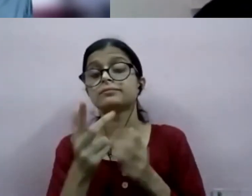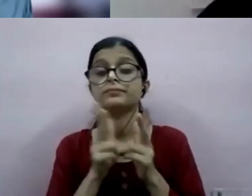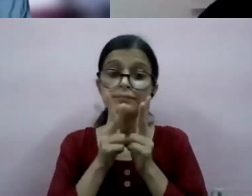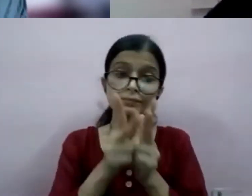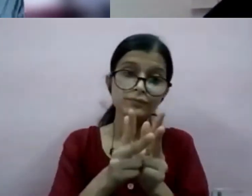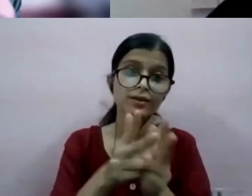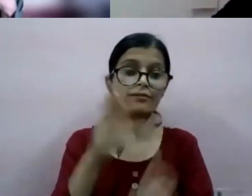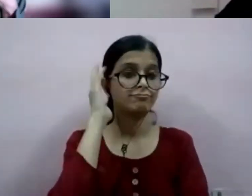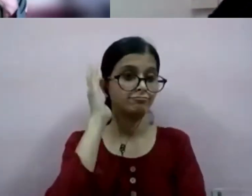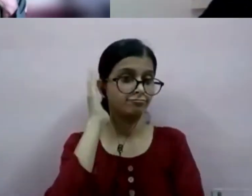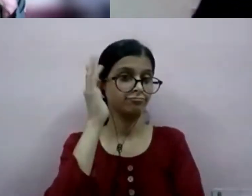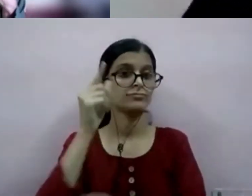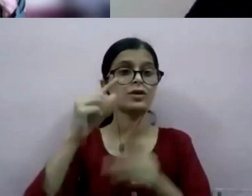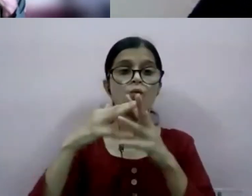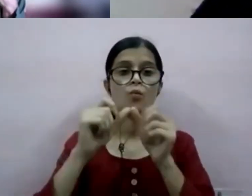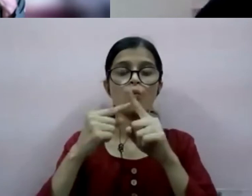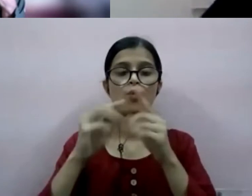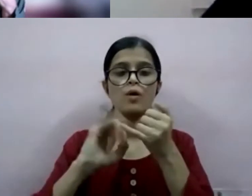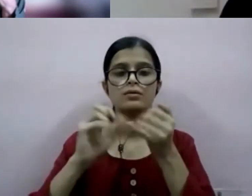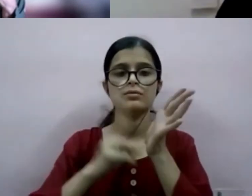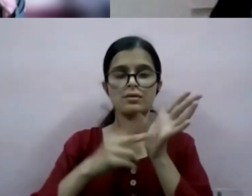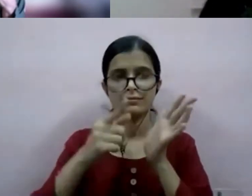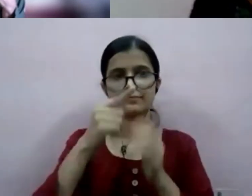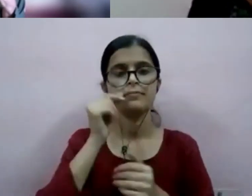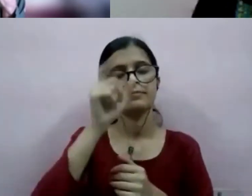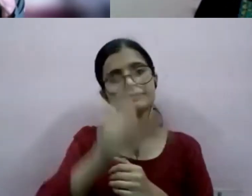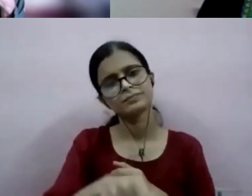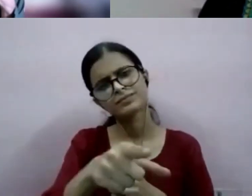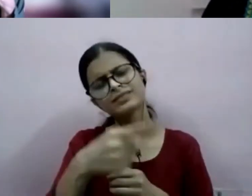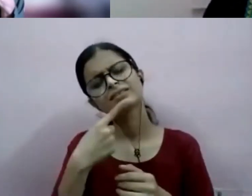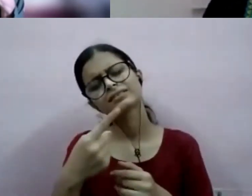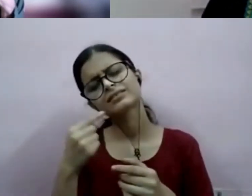Professor Watson, you argued about